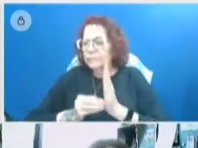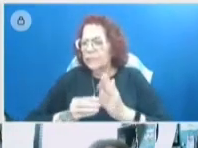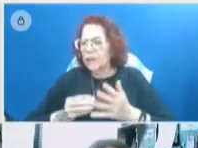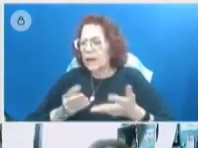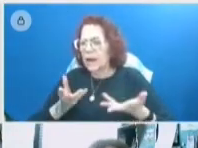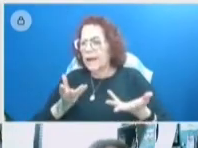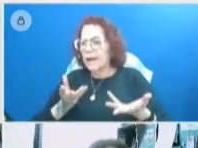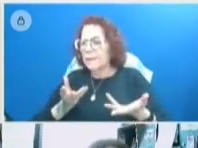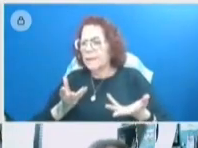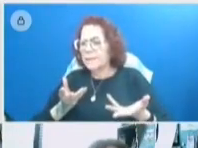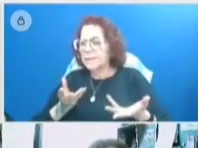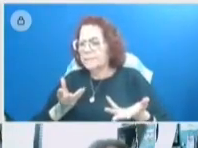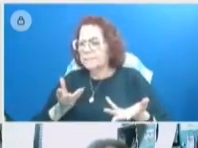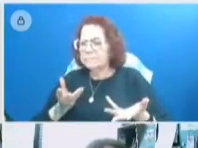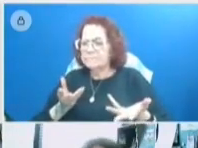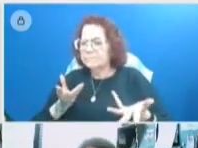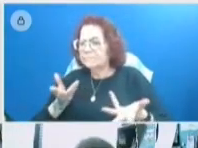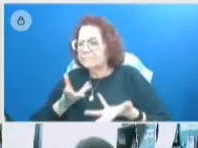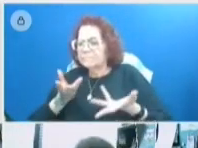particular